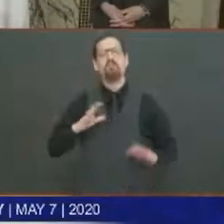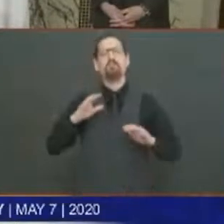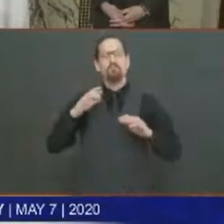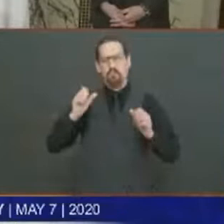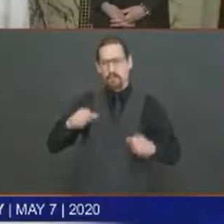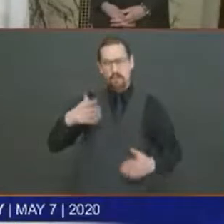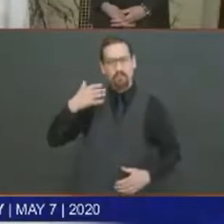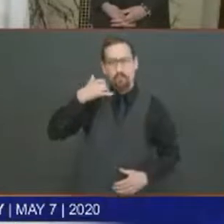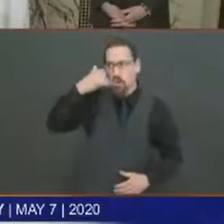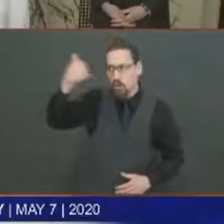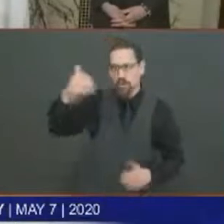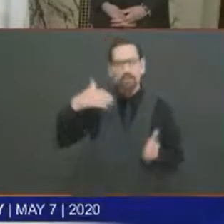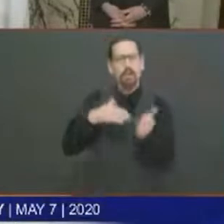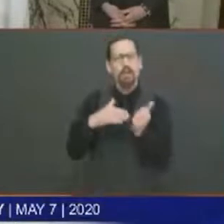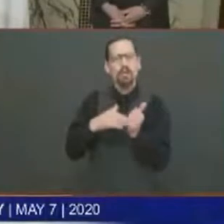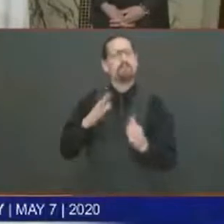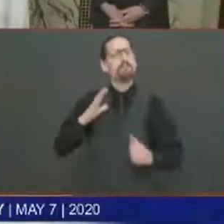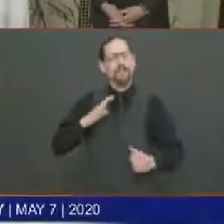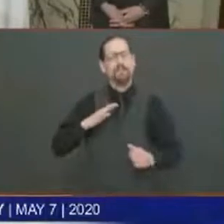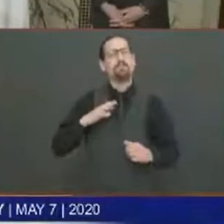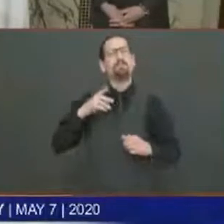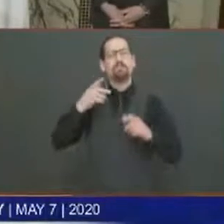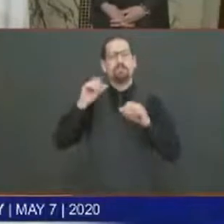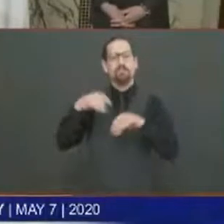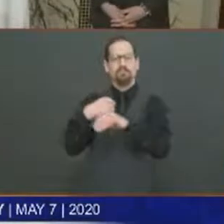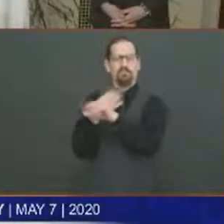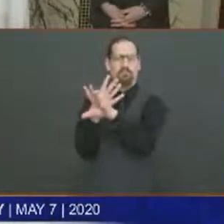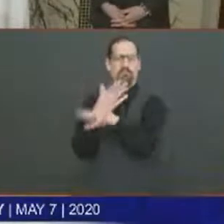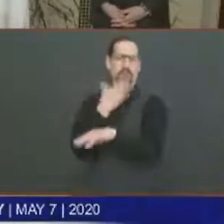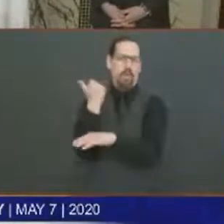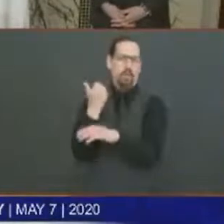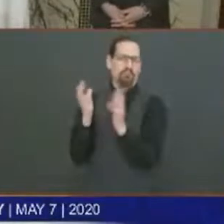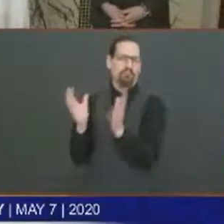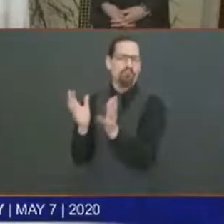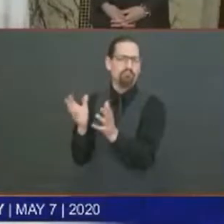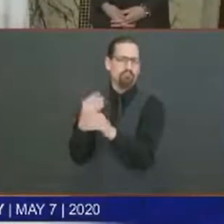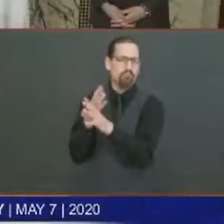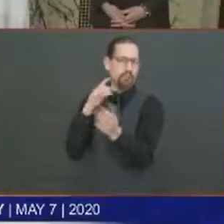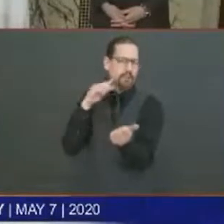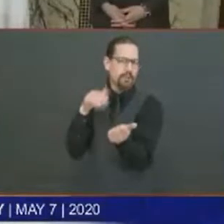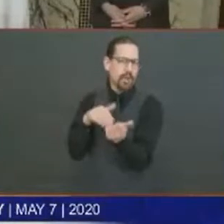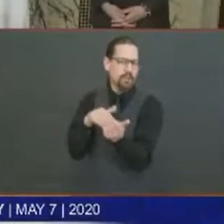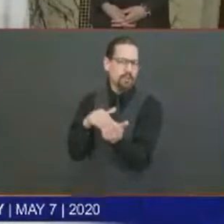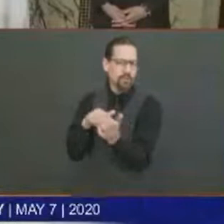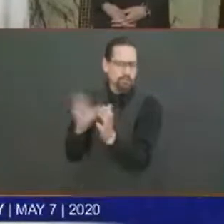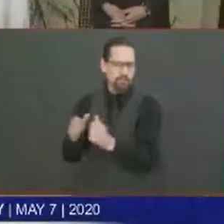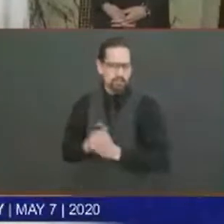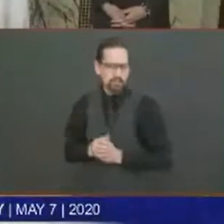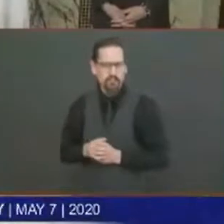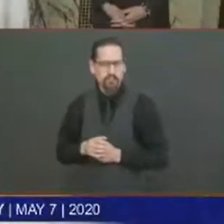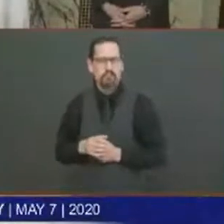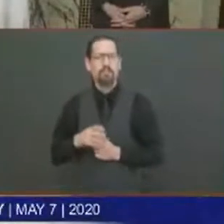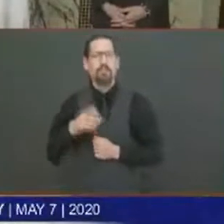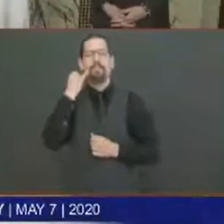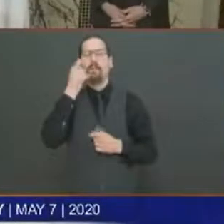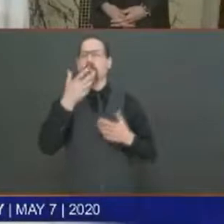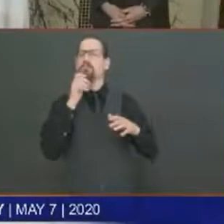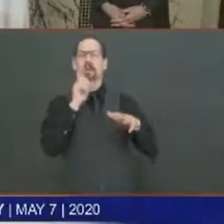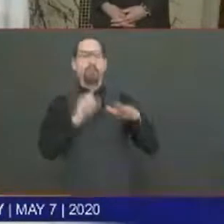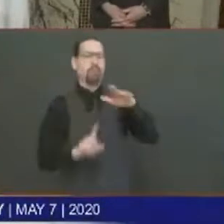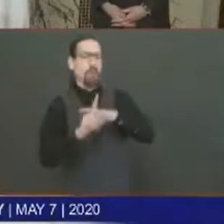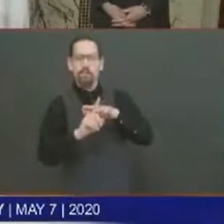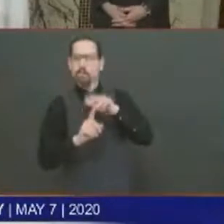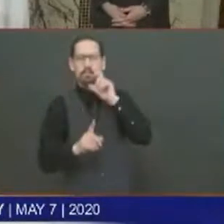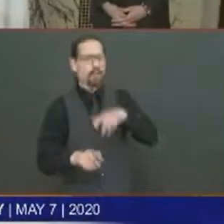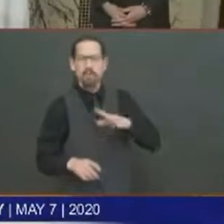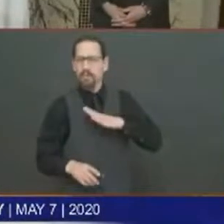well. It is often the best option. We don't want to be going out if we don't have to. But if you need to get an